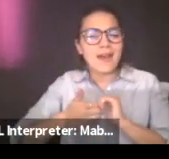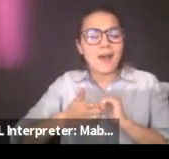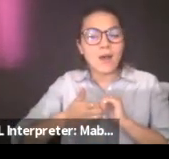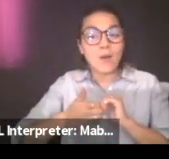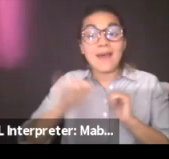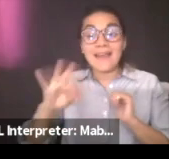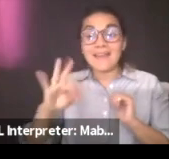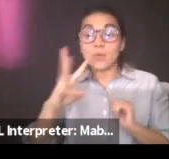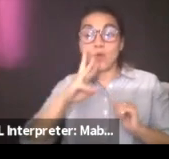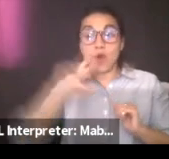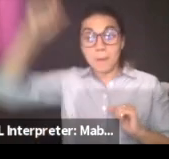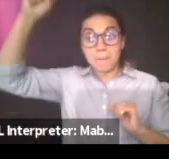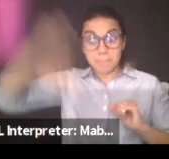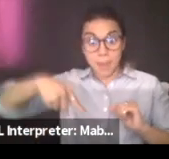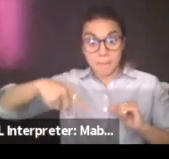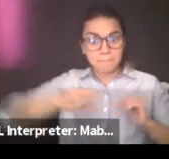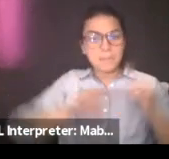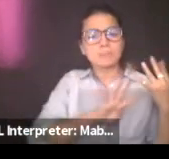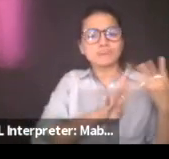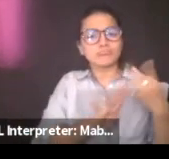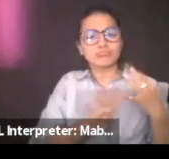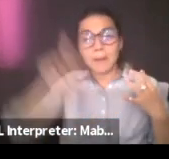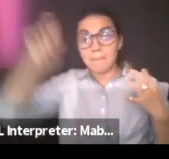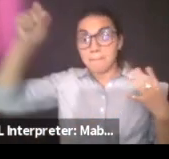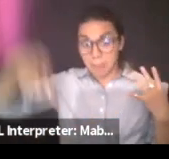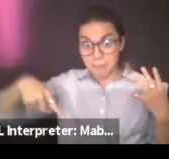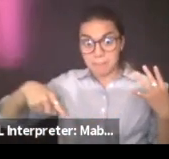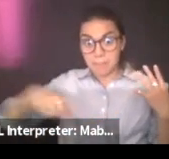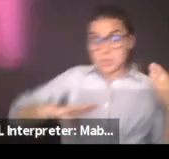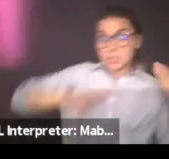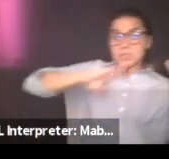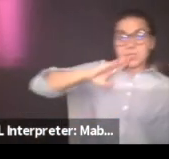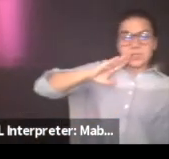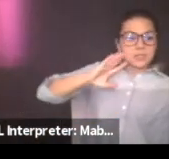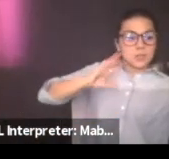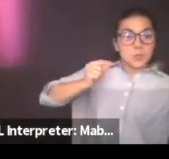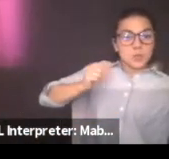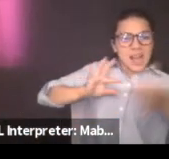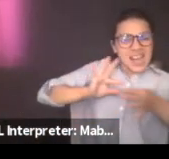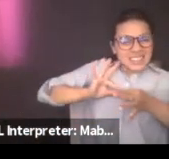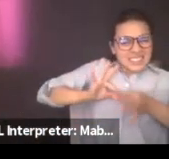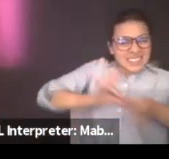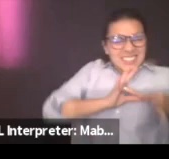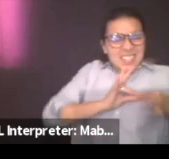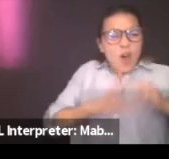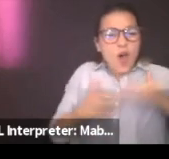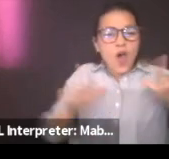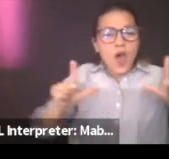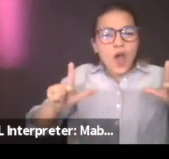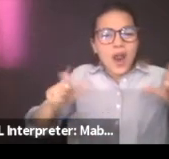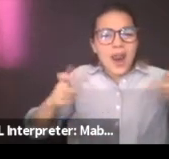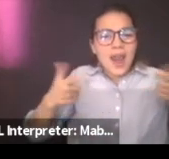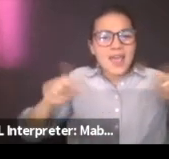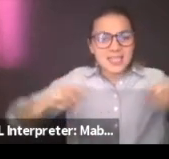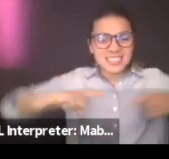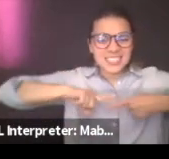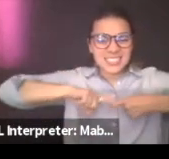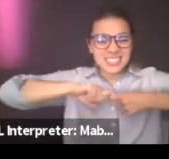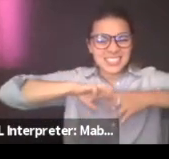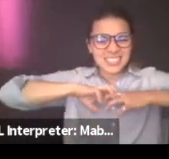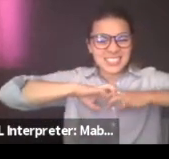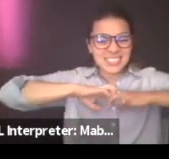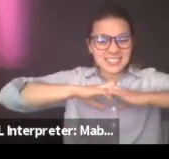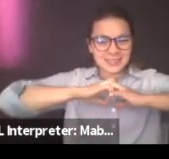be like fire ants? Solid and coordinated, but adaptable and responsive to need, centered on safety,